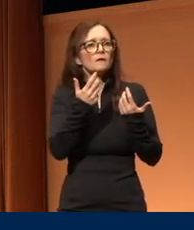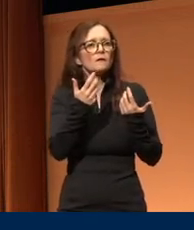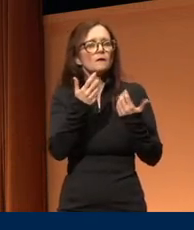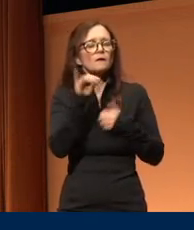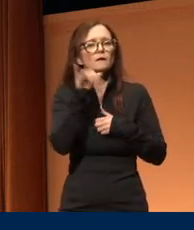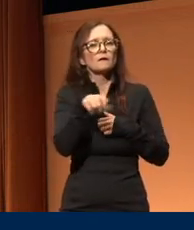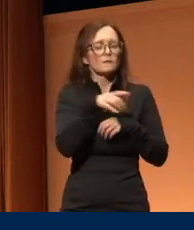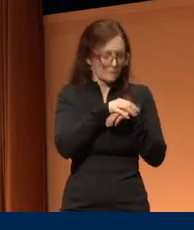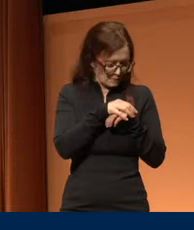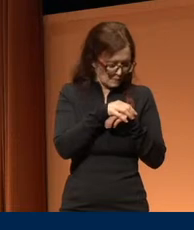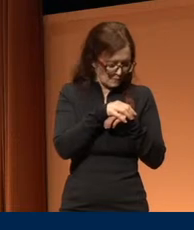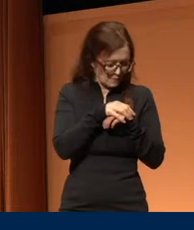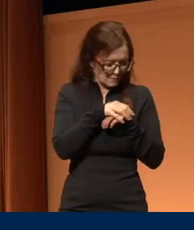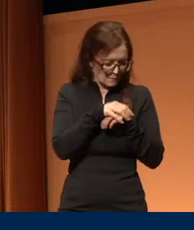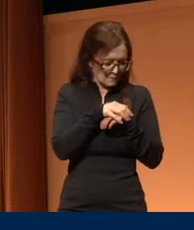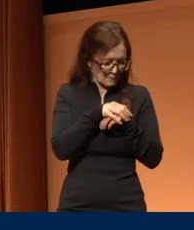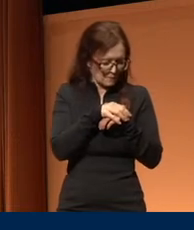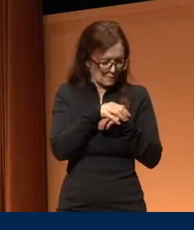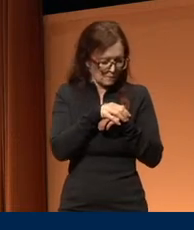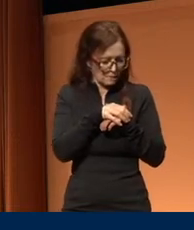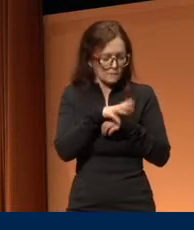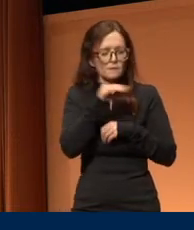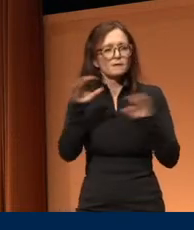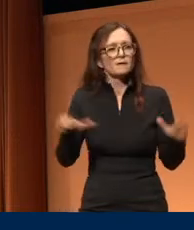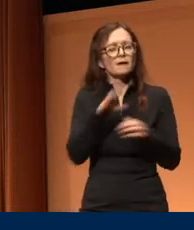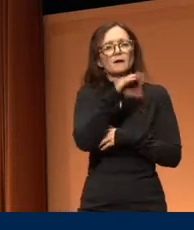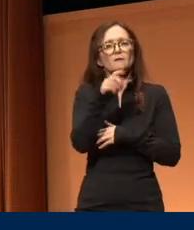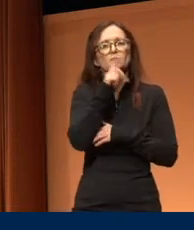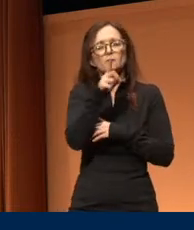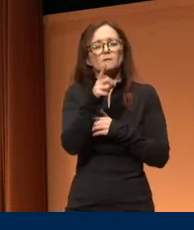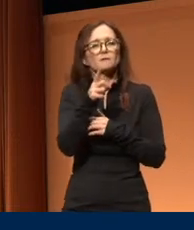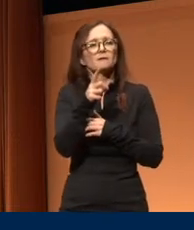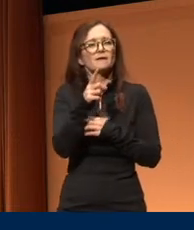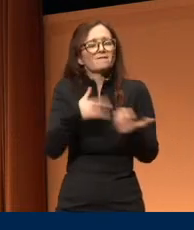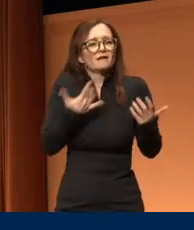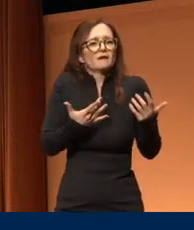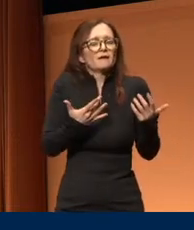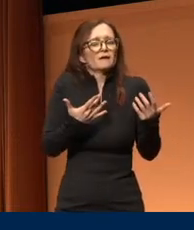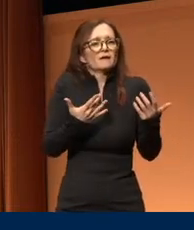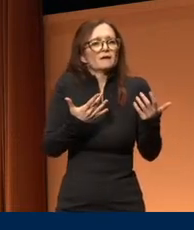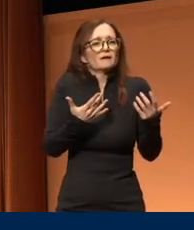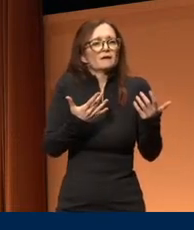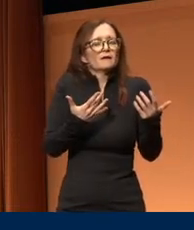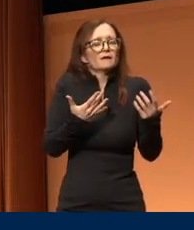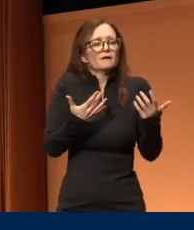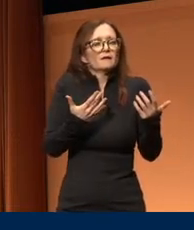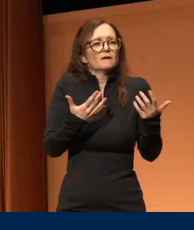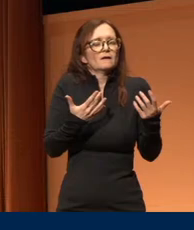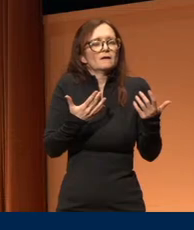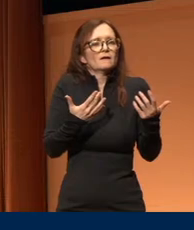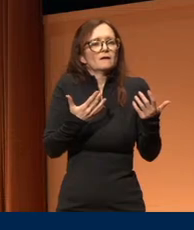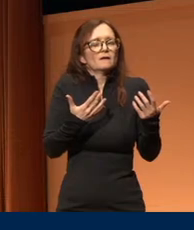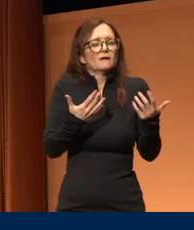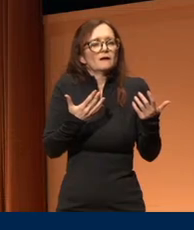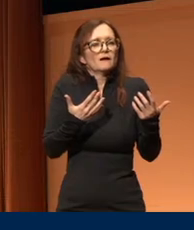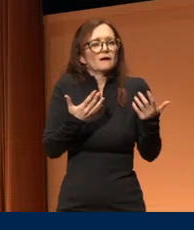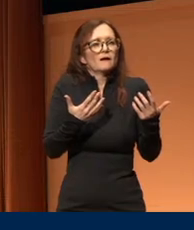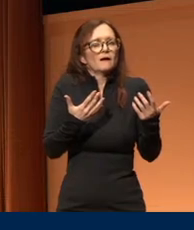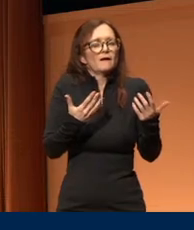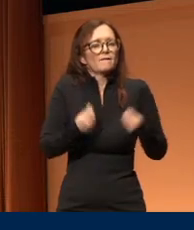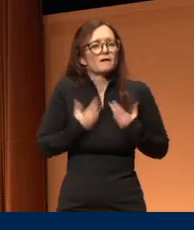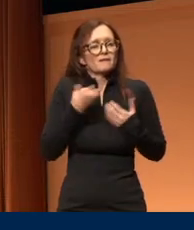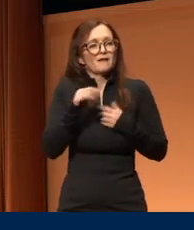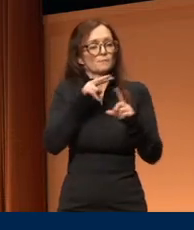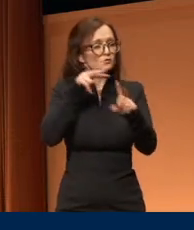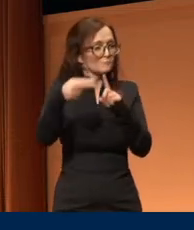or lead to a satisfactory outcome if it was not activated and kept alive by the affection between participants. From this point of view, I now